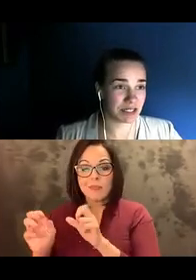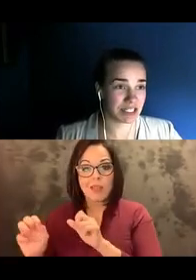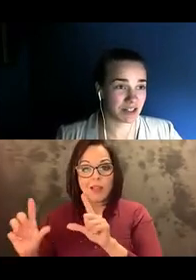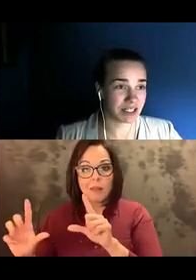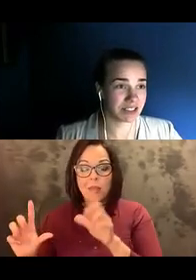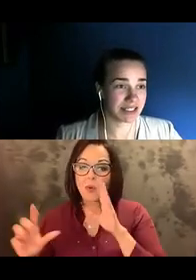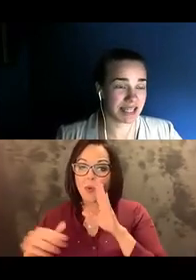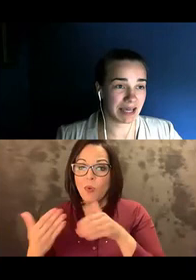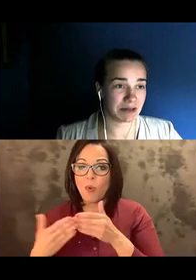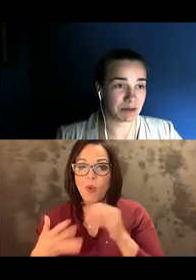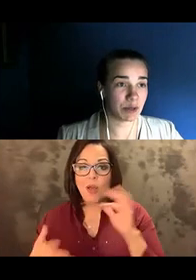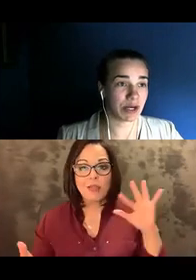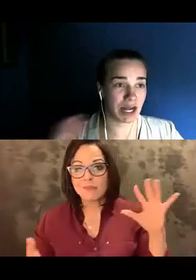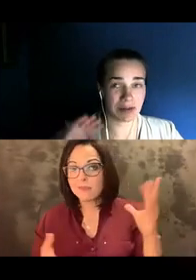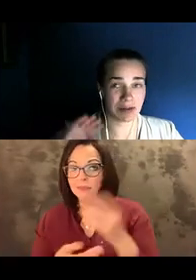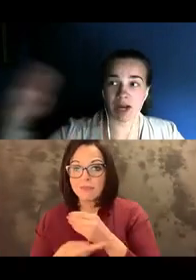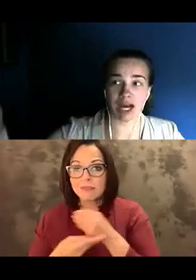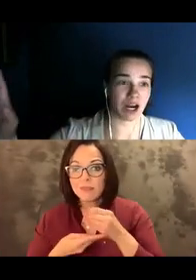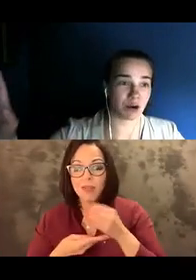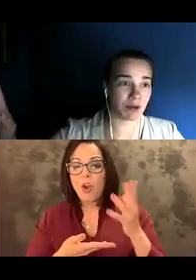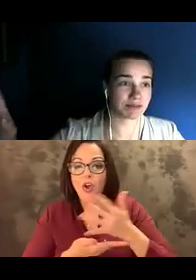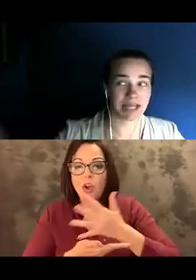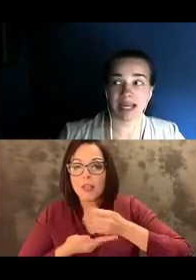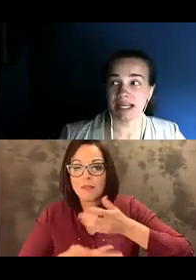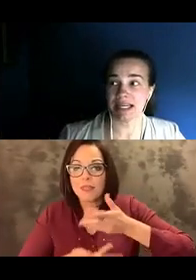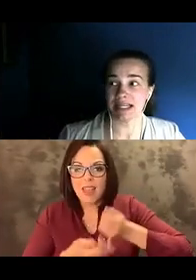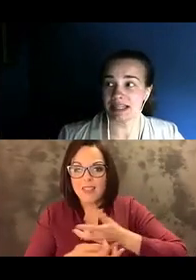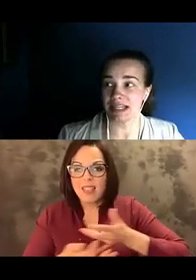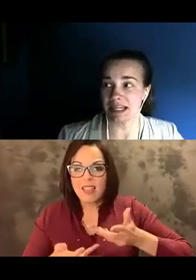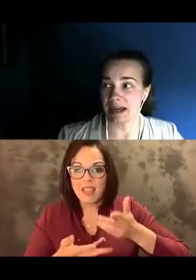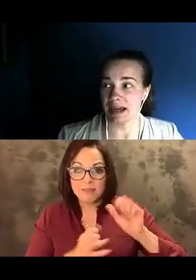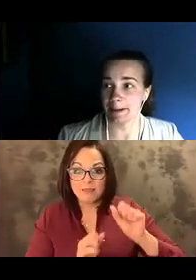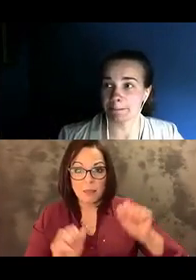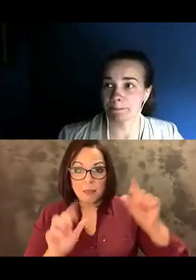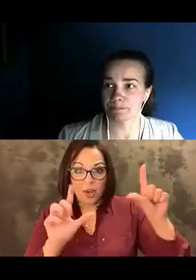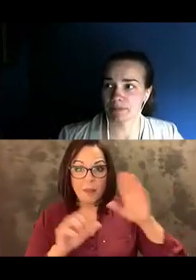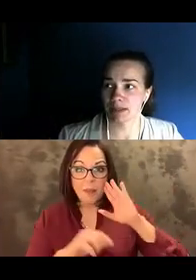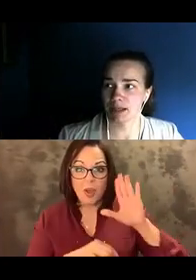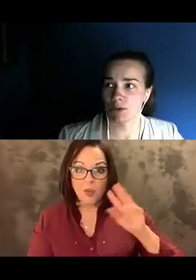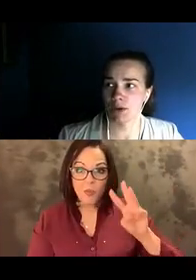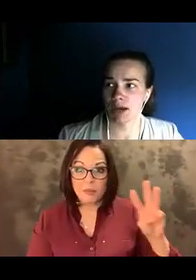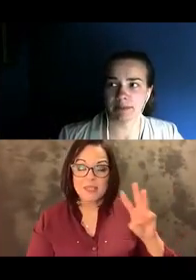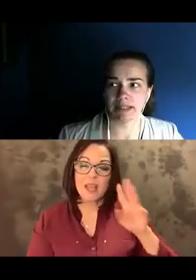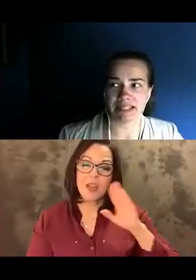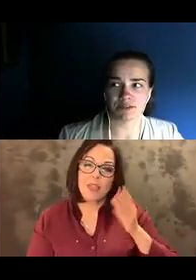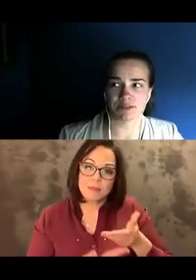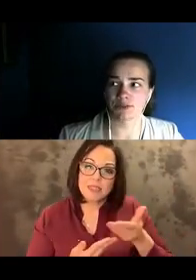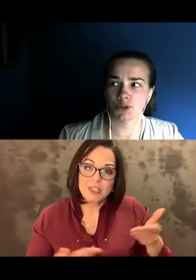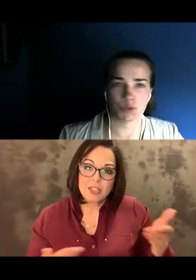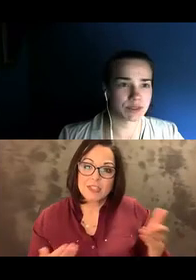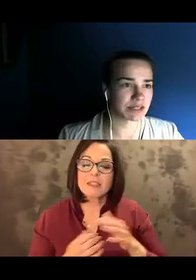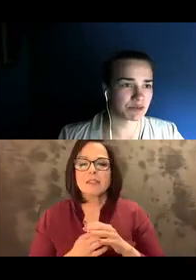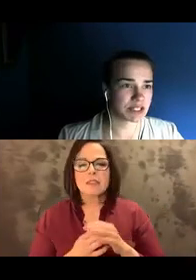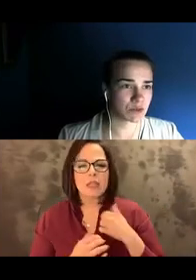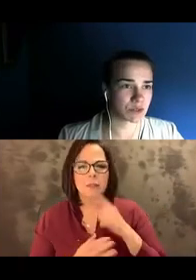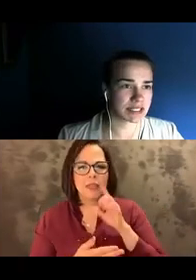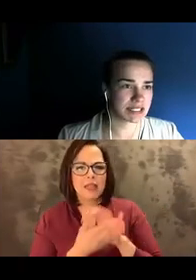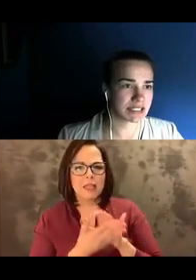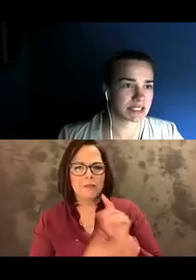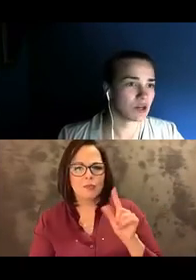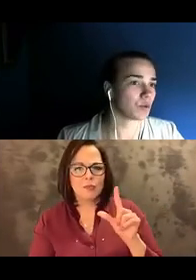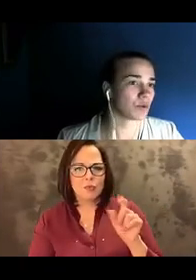all of the materials and put it up on our website in the, I believe, tools